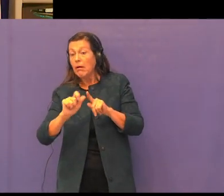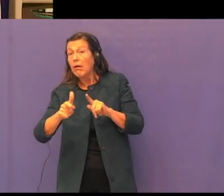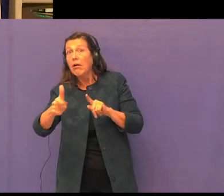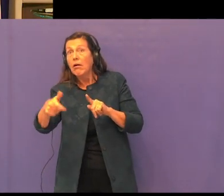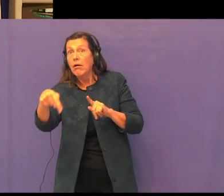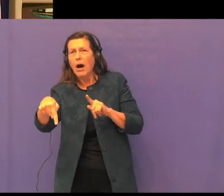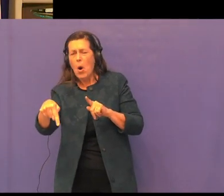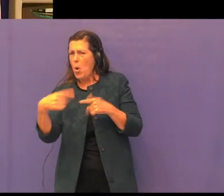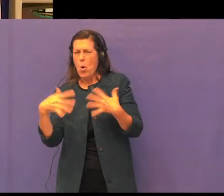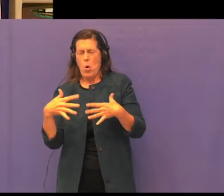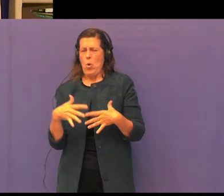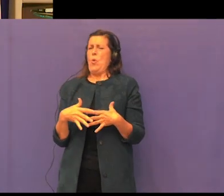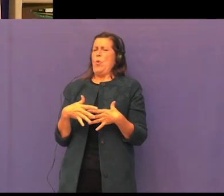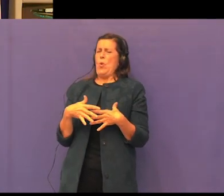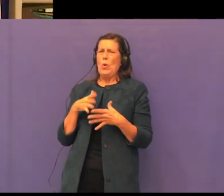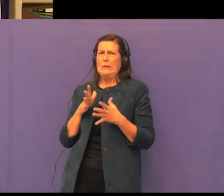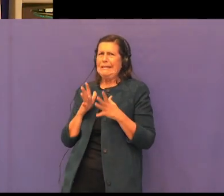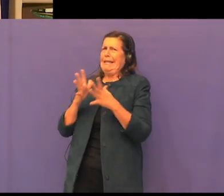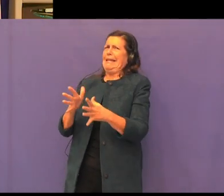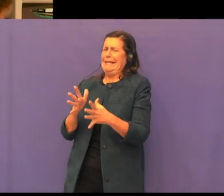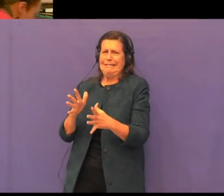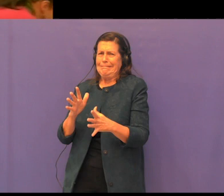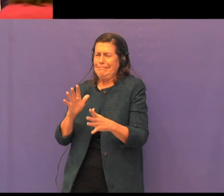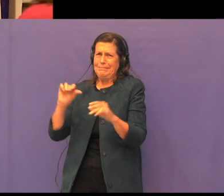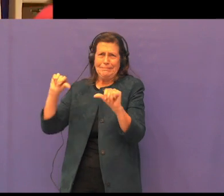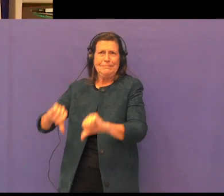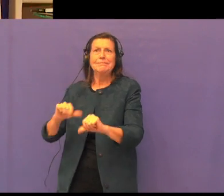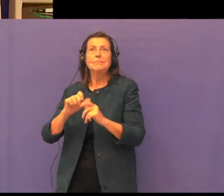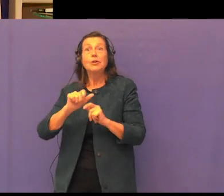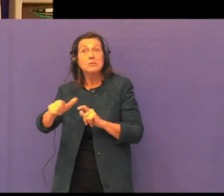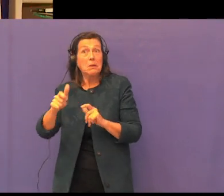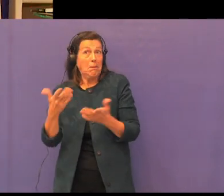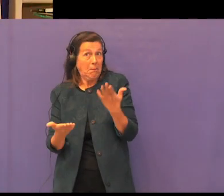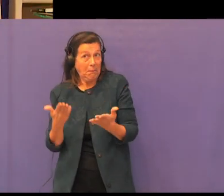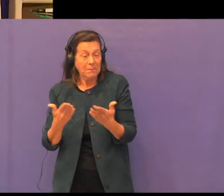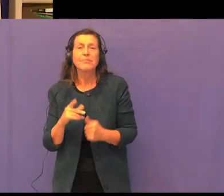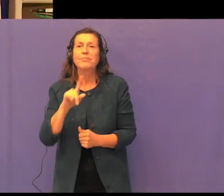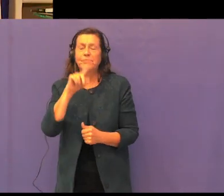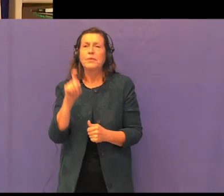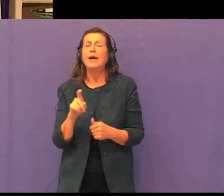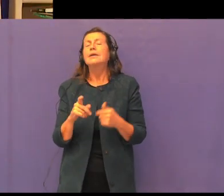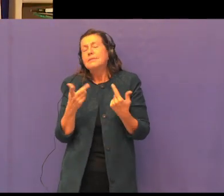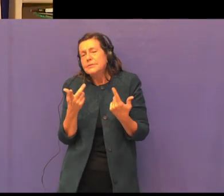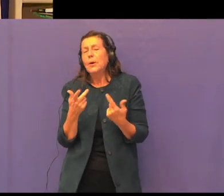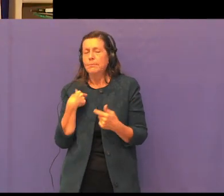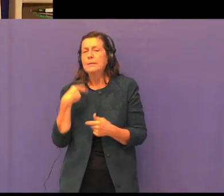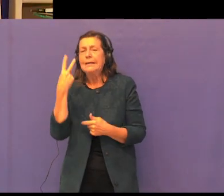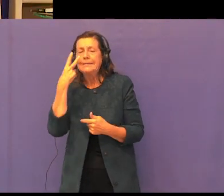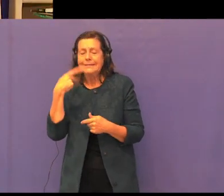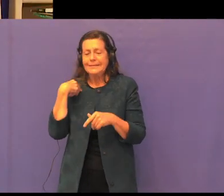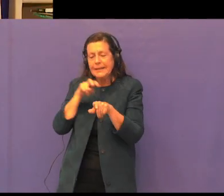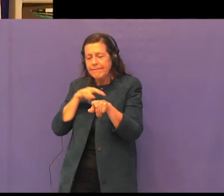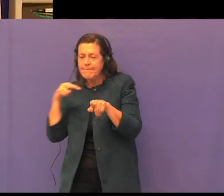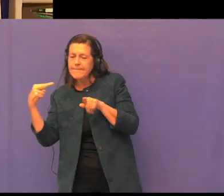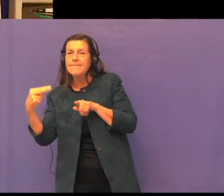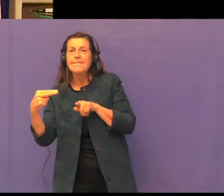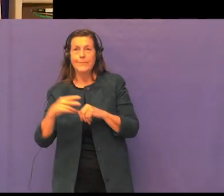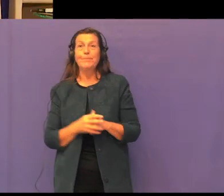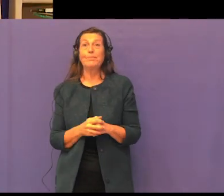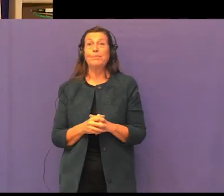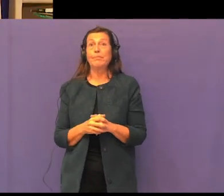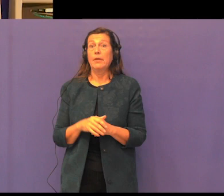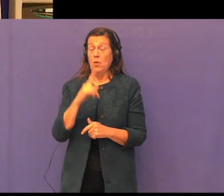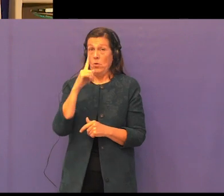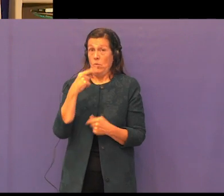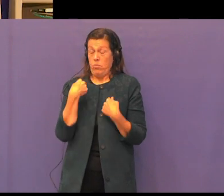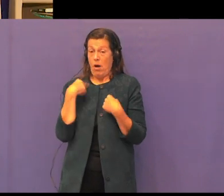if you like, cope with that in various ways? Because one of the things that struck me about the kind of the tagline